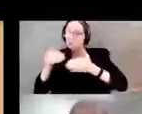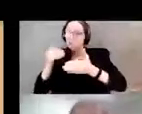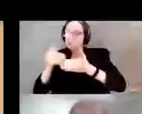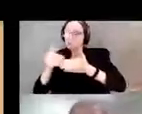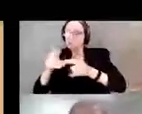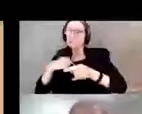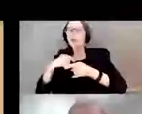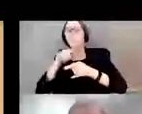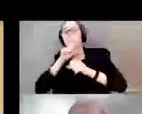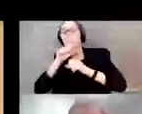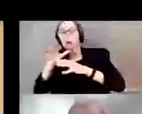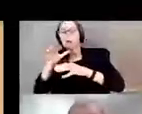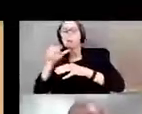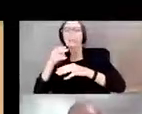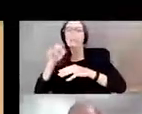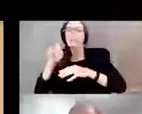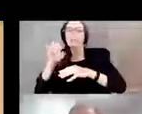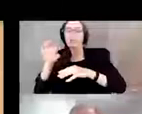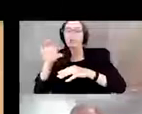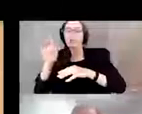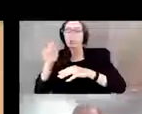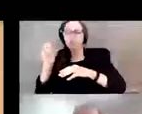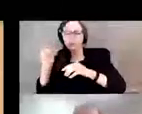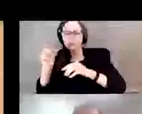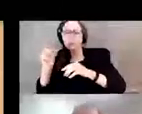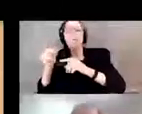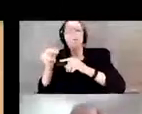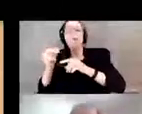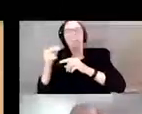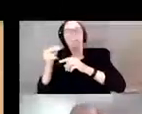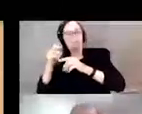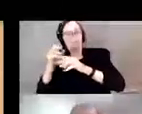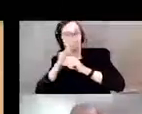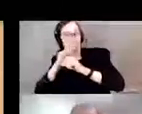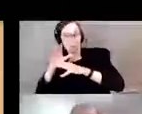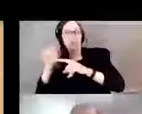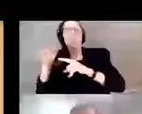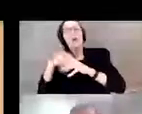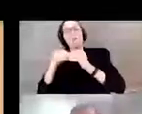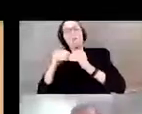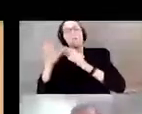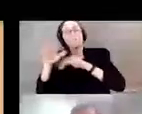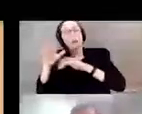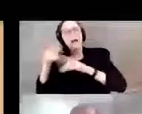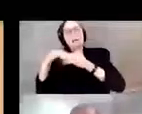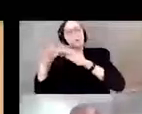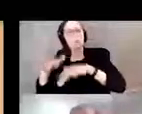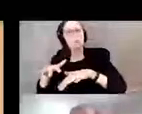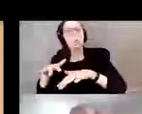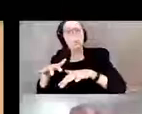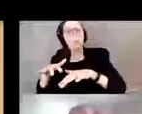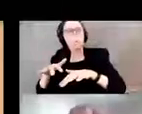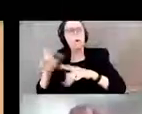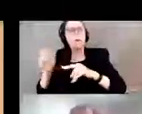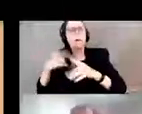Kush Mountains in the Himalayas, you get more rain and more snow. So the river valleys that are in this area